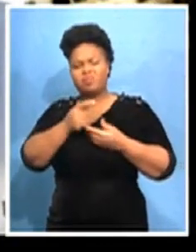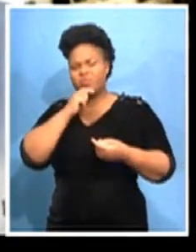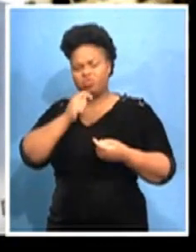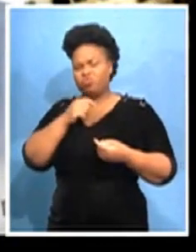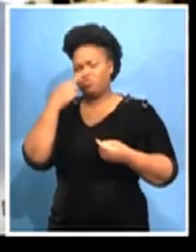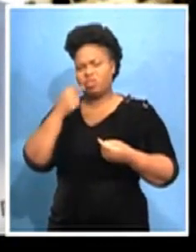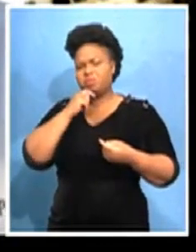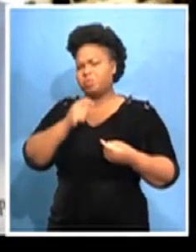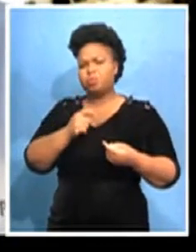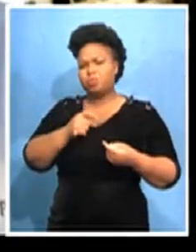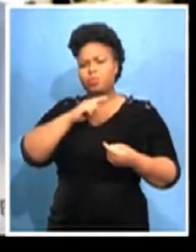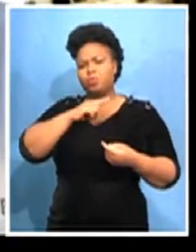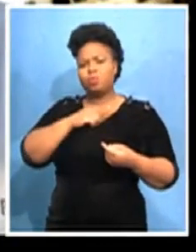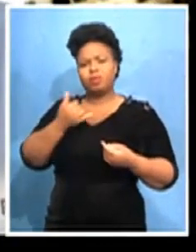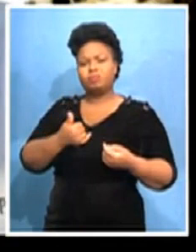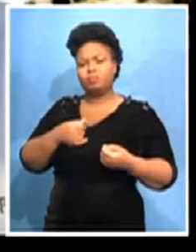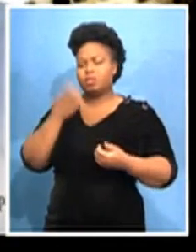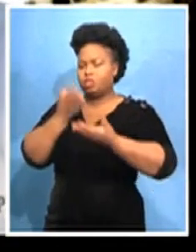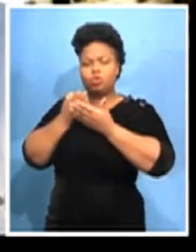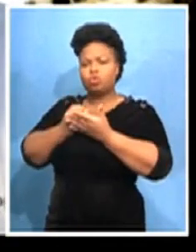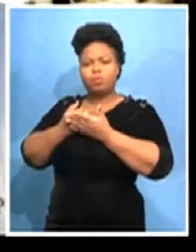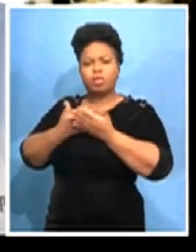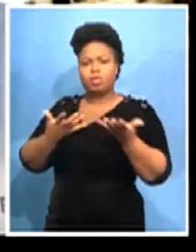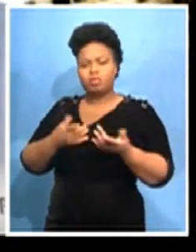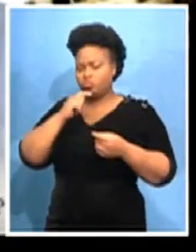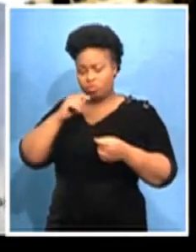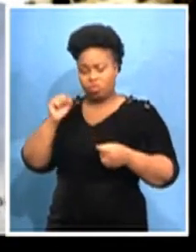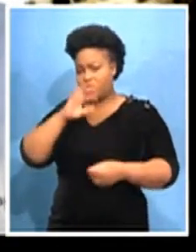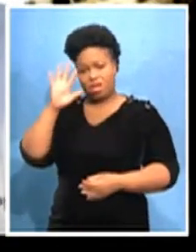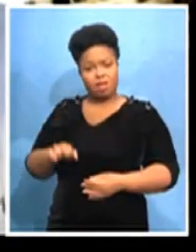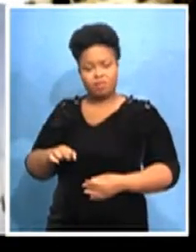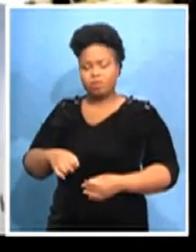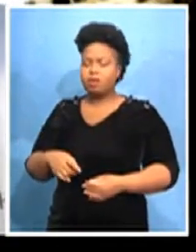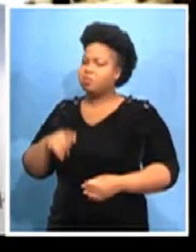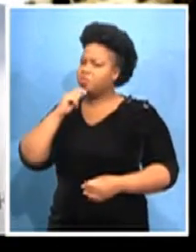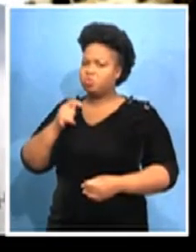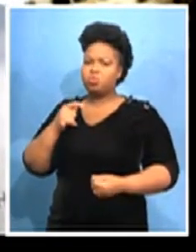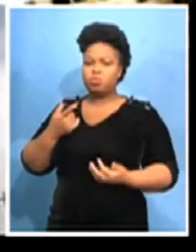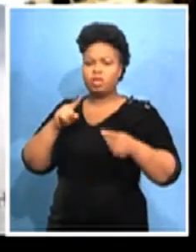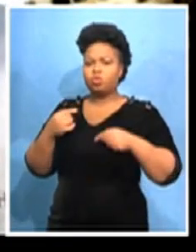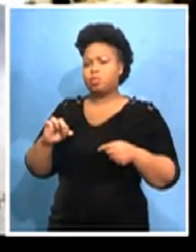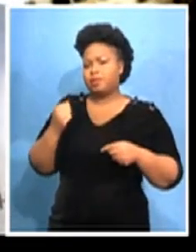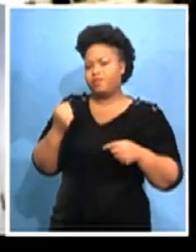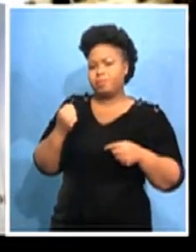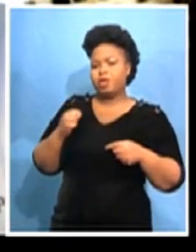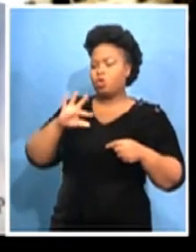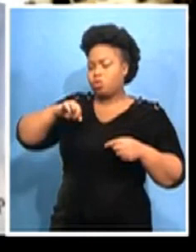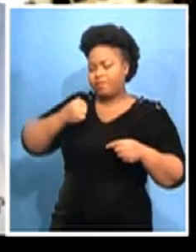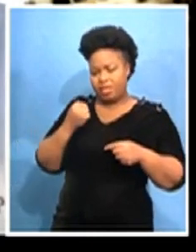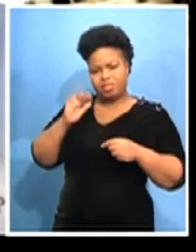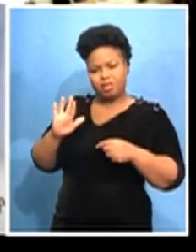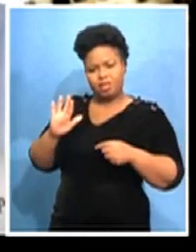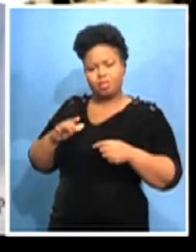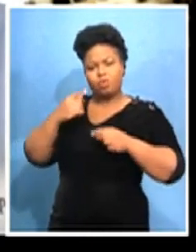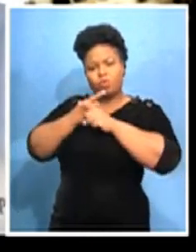economic viability in South Africa, we will have no conservation. Conservation is a direct attribute that comes out of